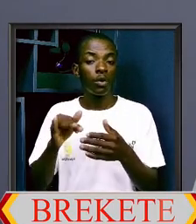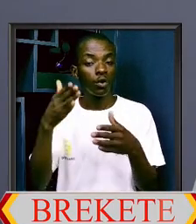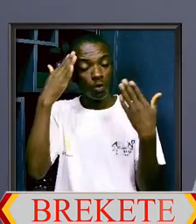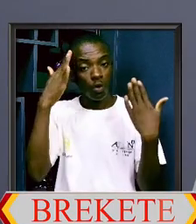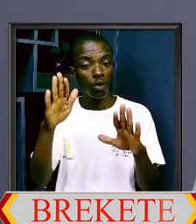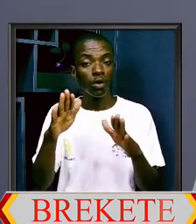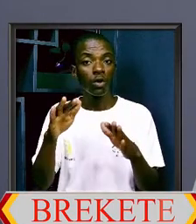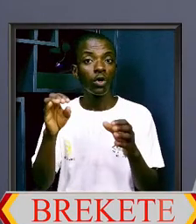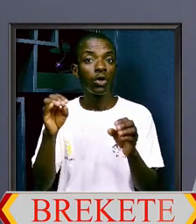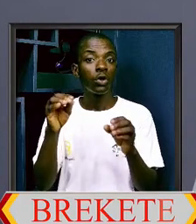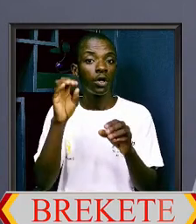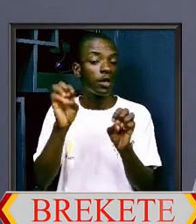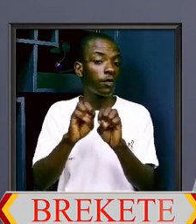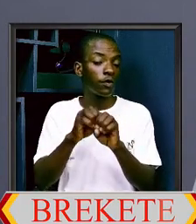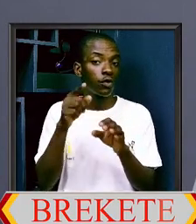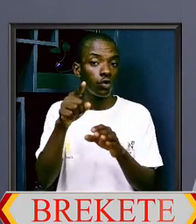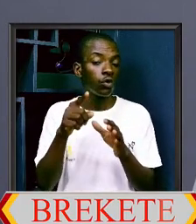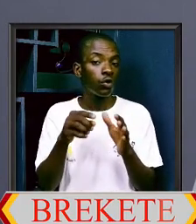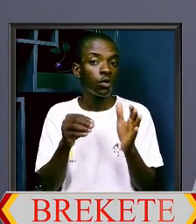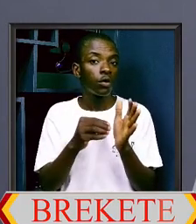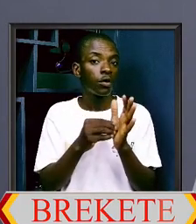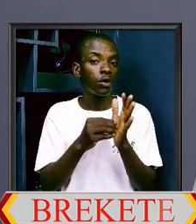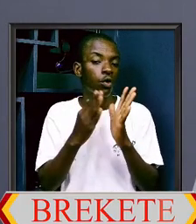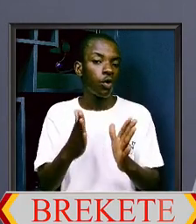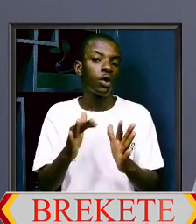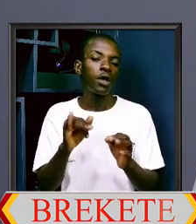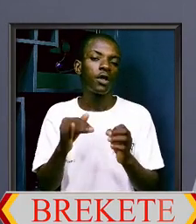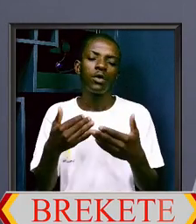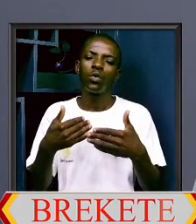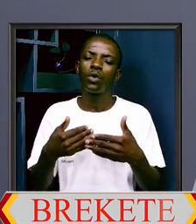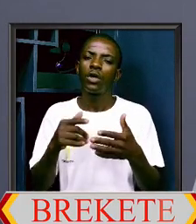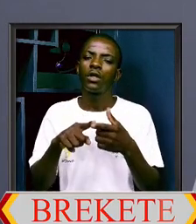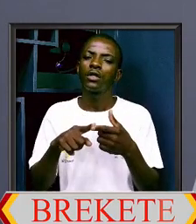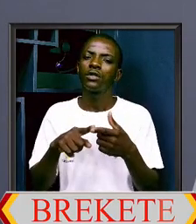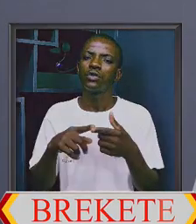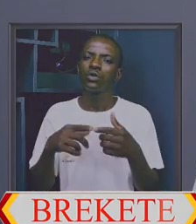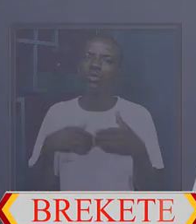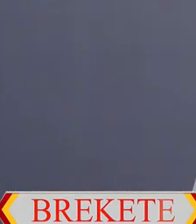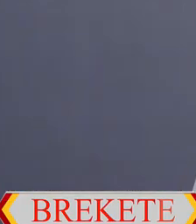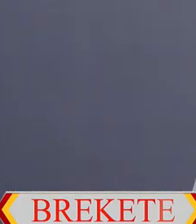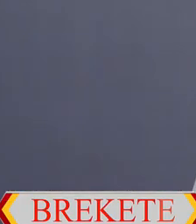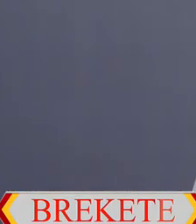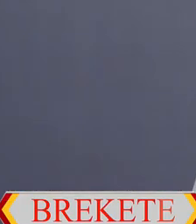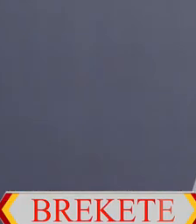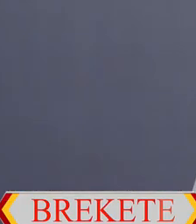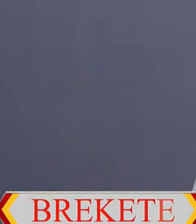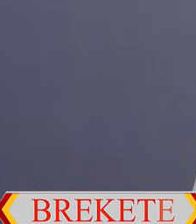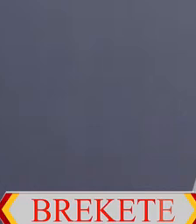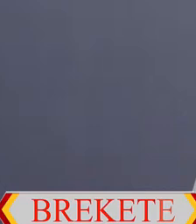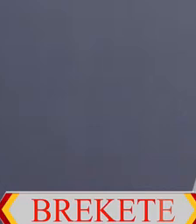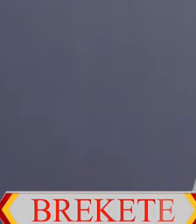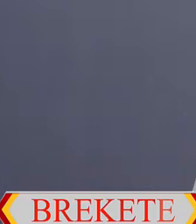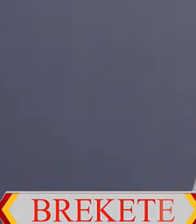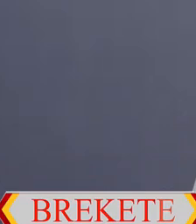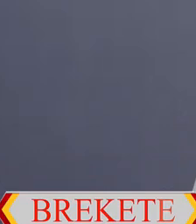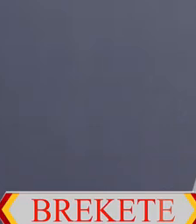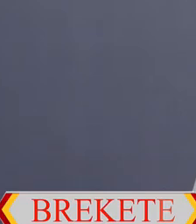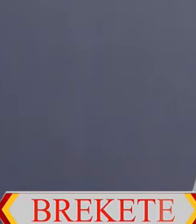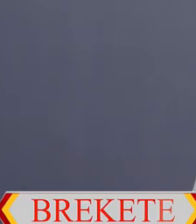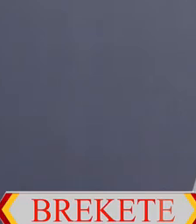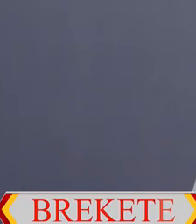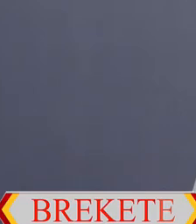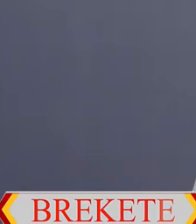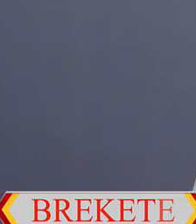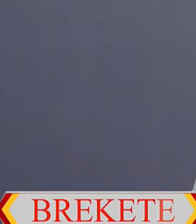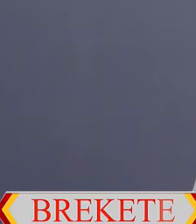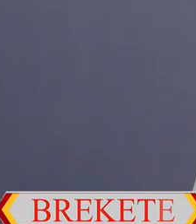you even you the owner he get the way you go near the children she go react then talk more of human being we carry